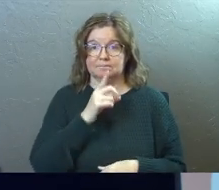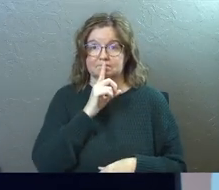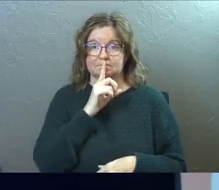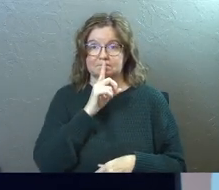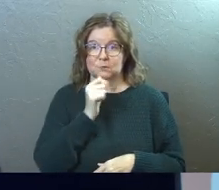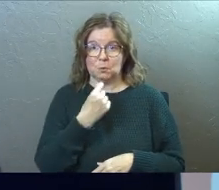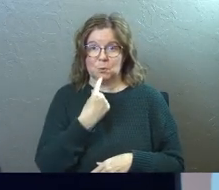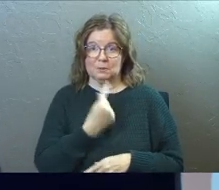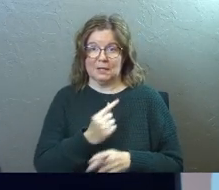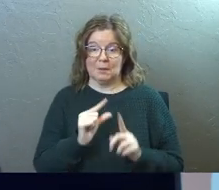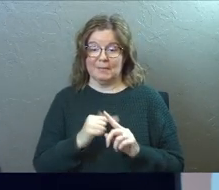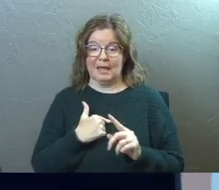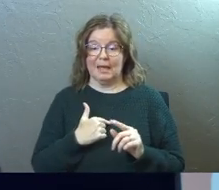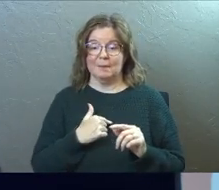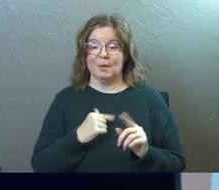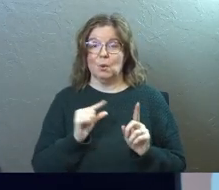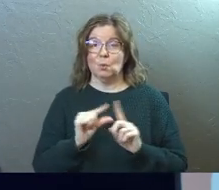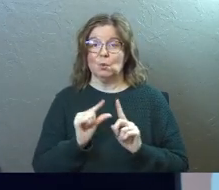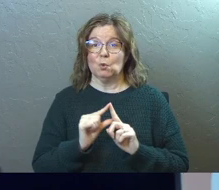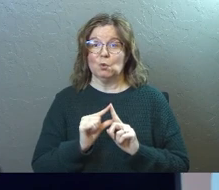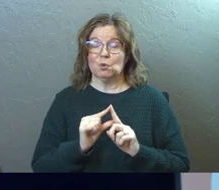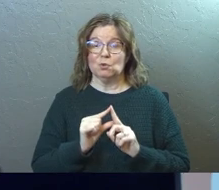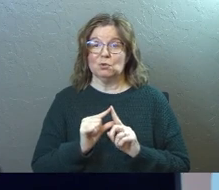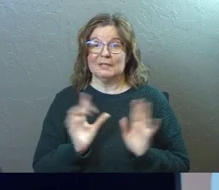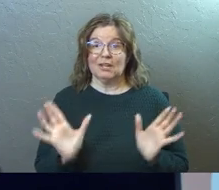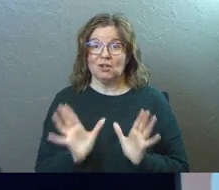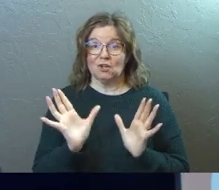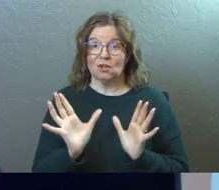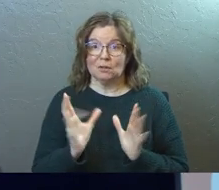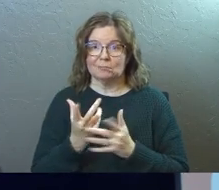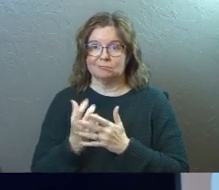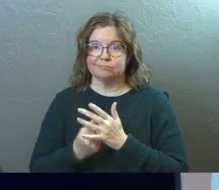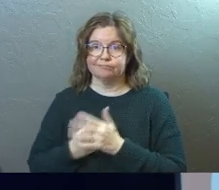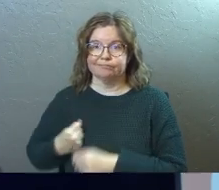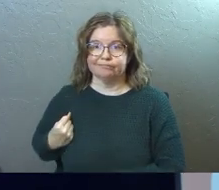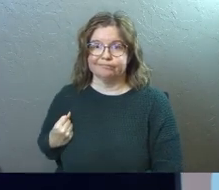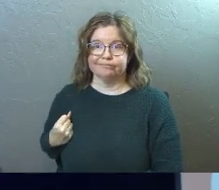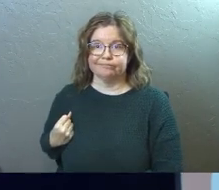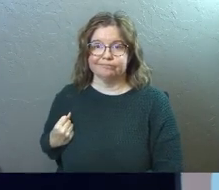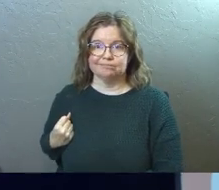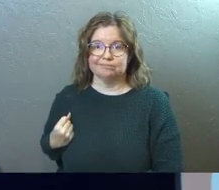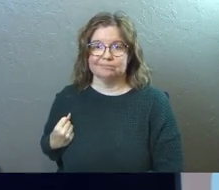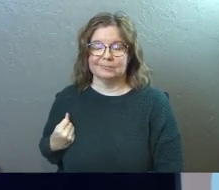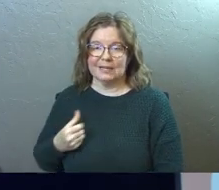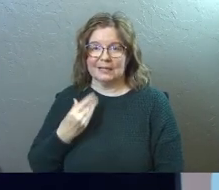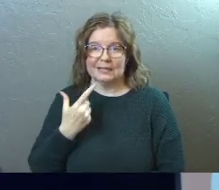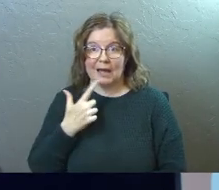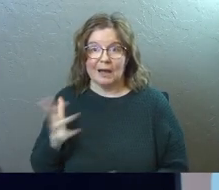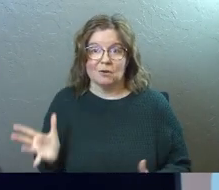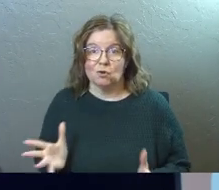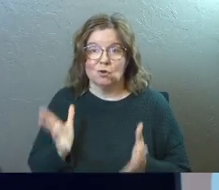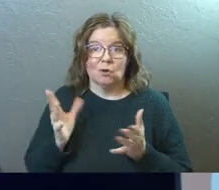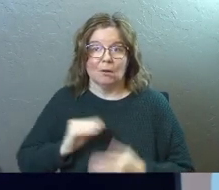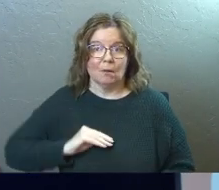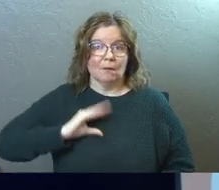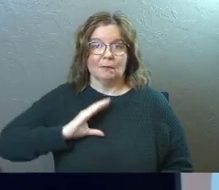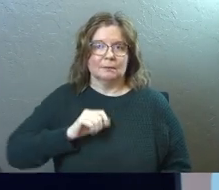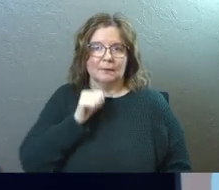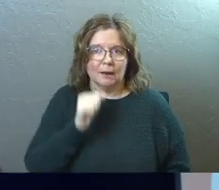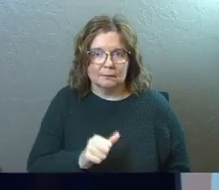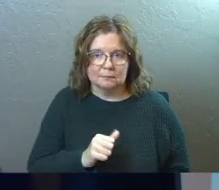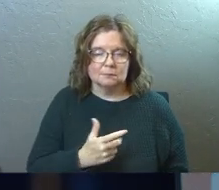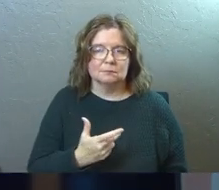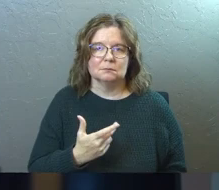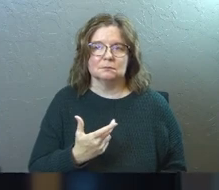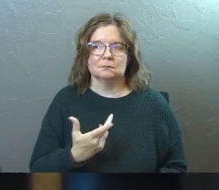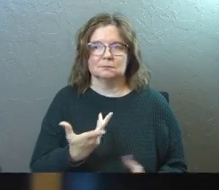words. Maybe you're leaving out the encouragement. You're not taking the step like mom did here in The Incredibles and lifting another person up, and you're just kind of